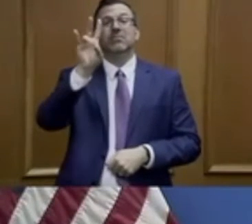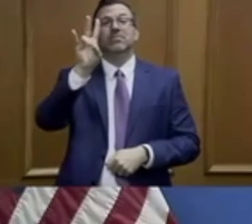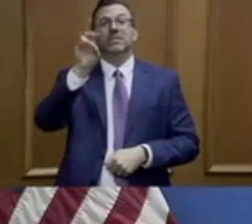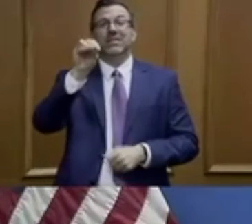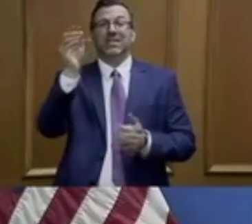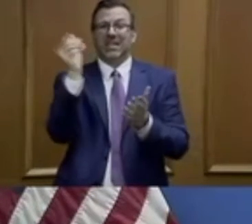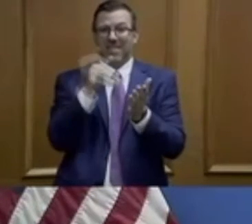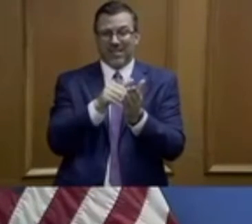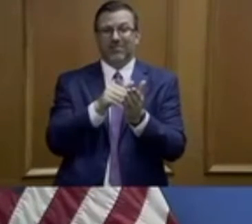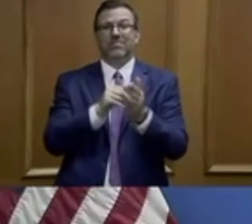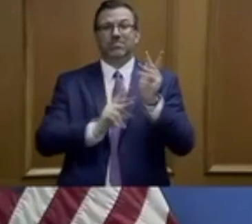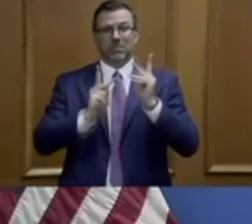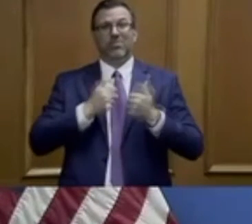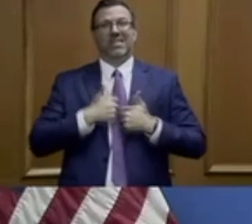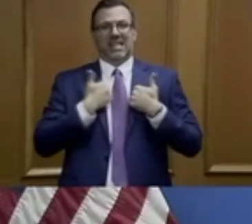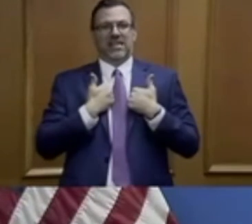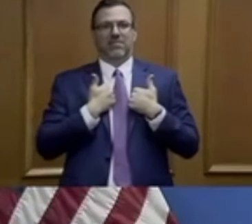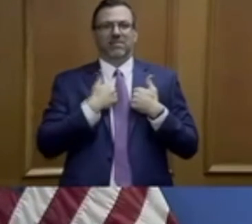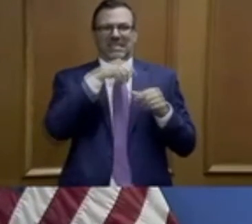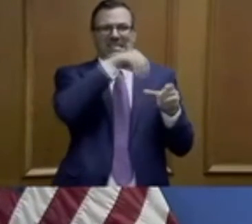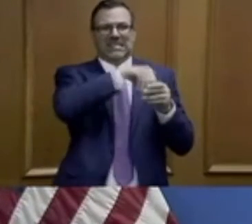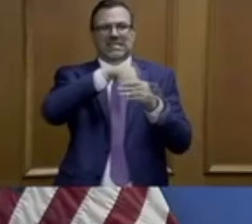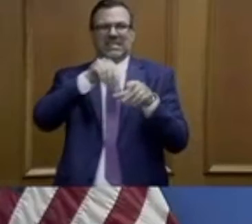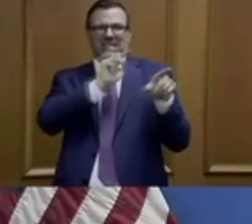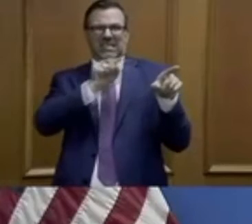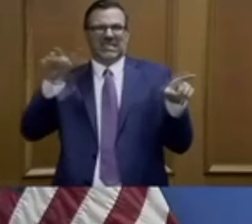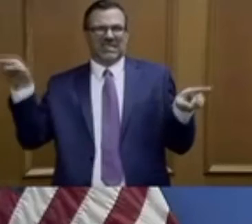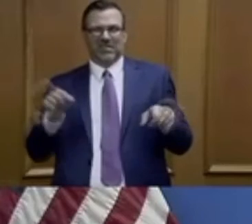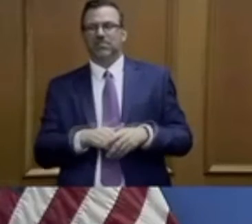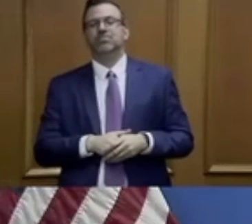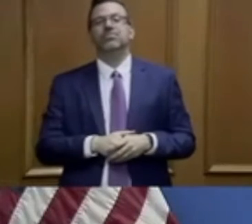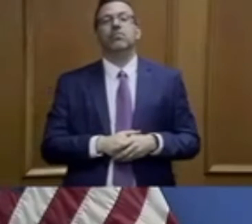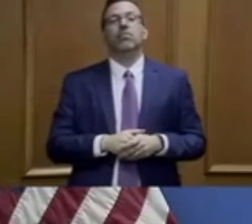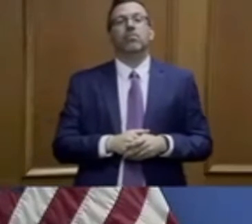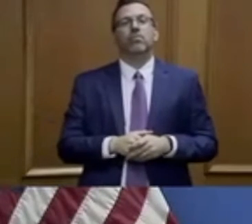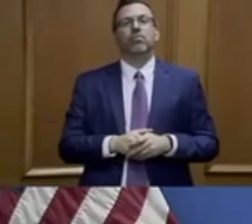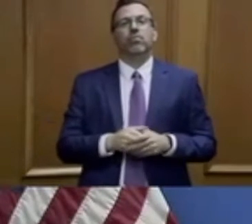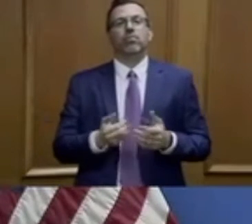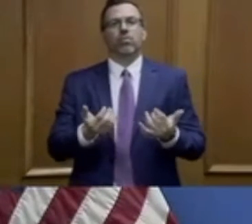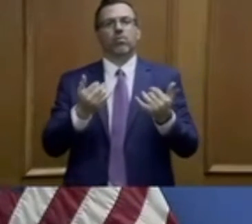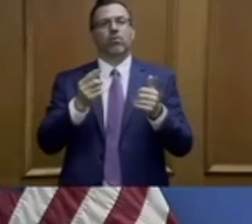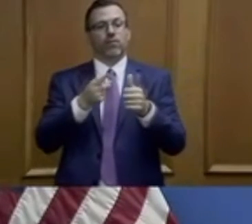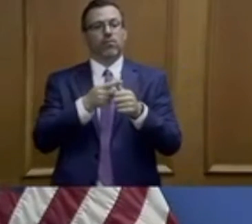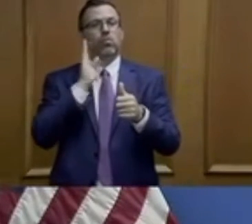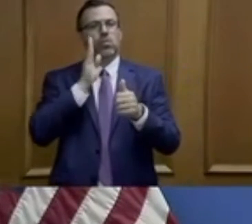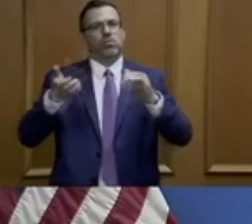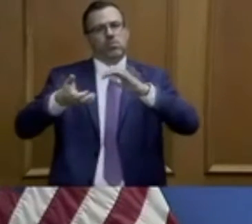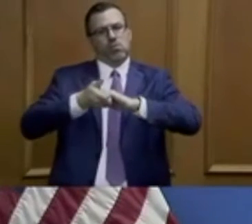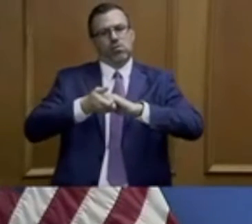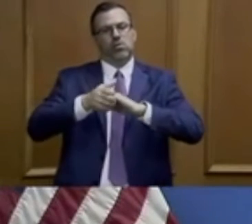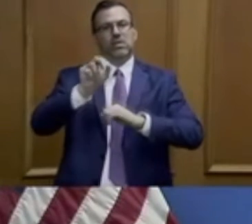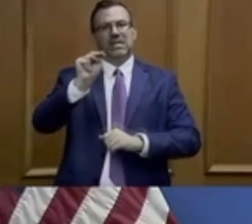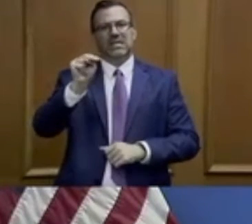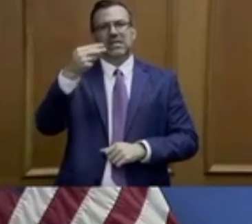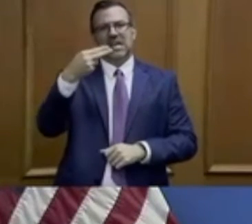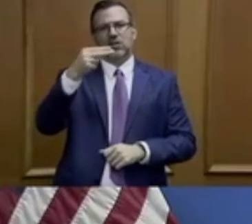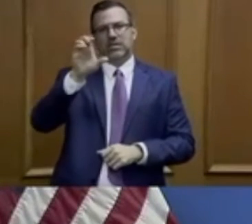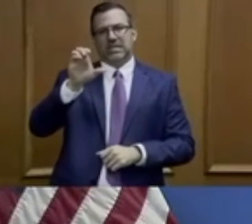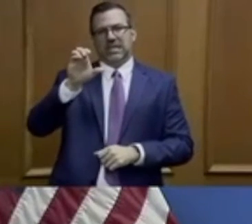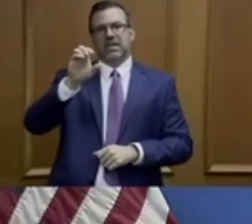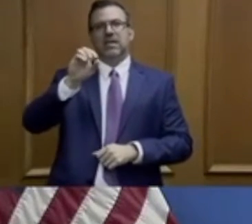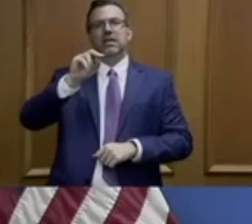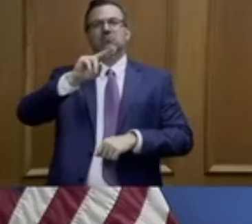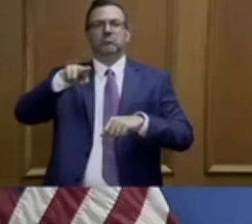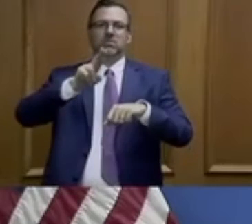in long-term care facilities. So for this initial push, we're partnering with the National Healthcare Corporation to test